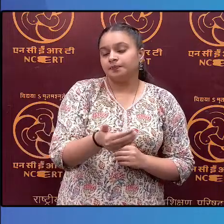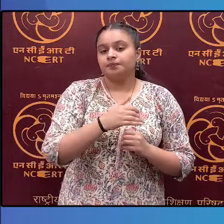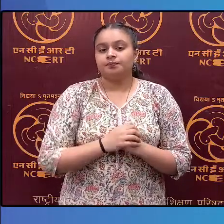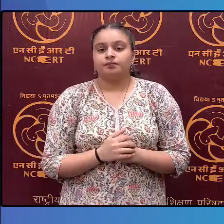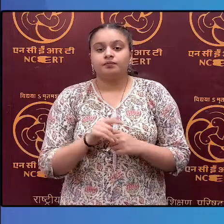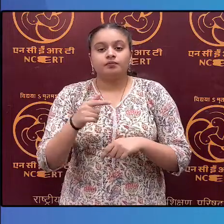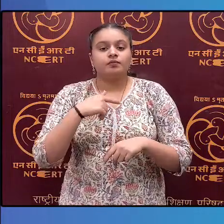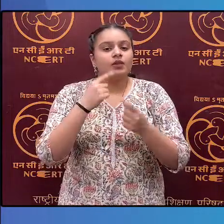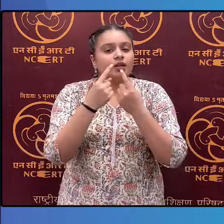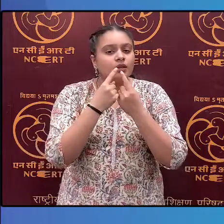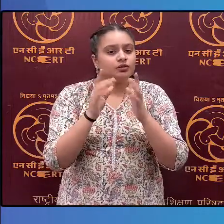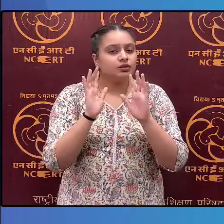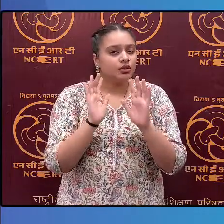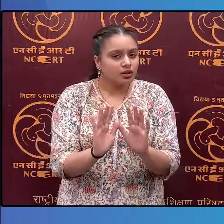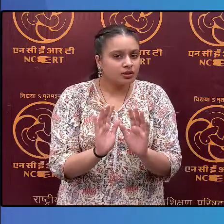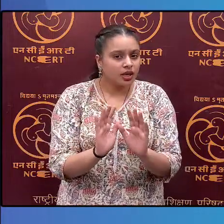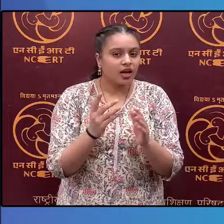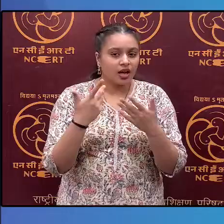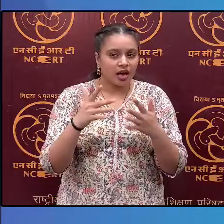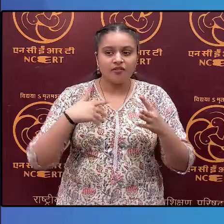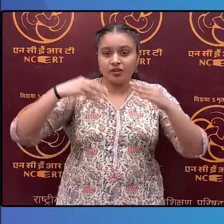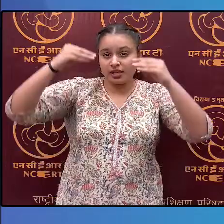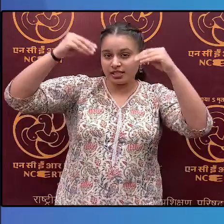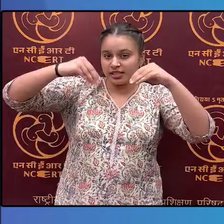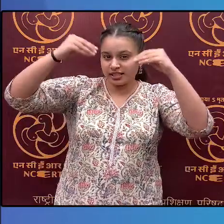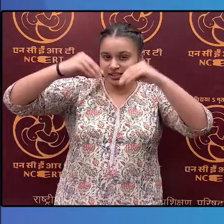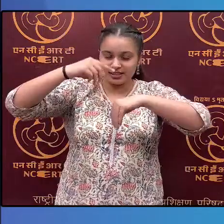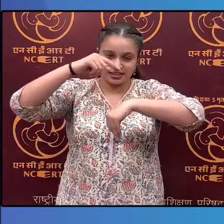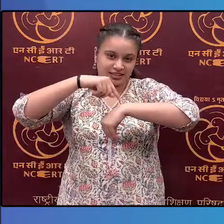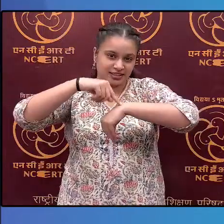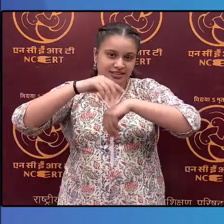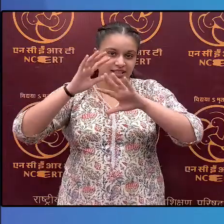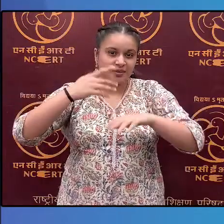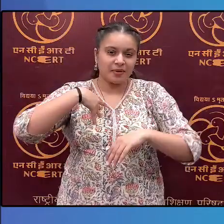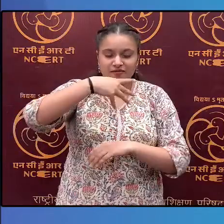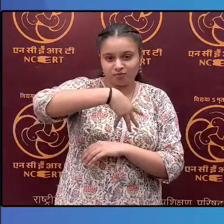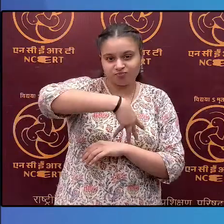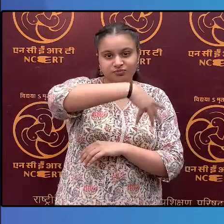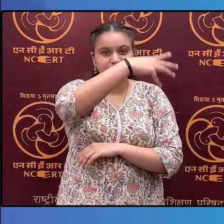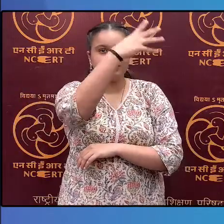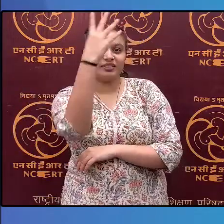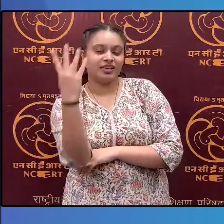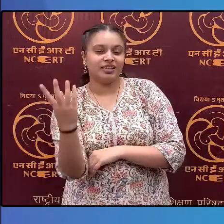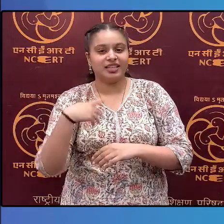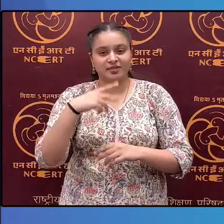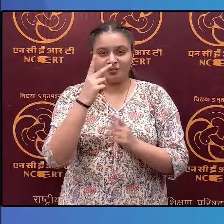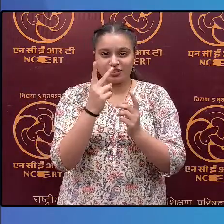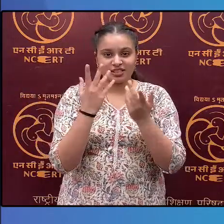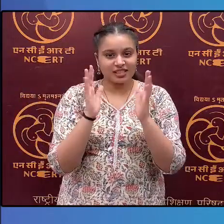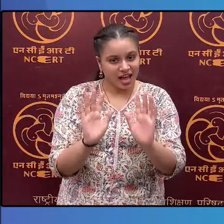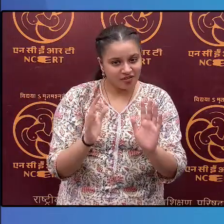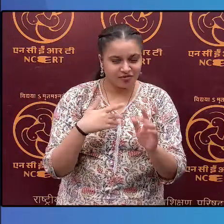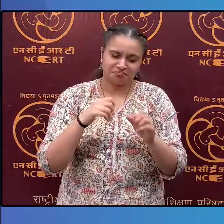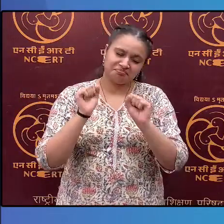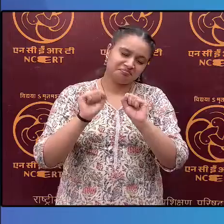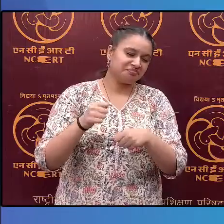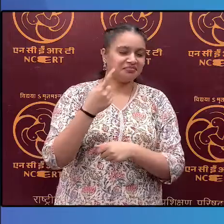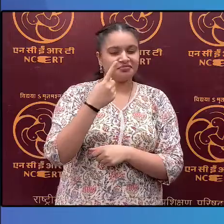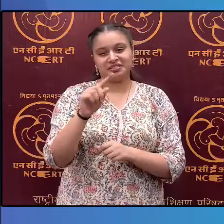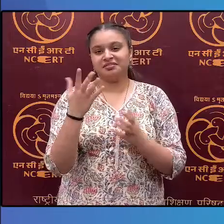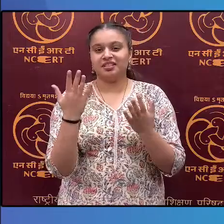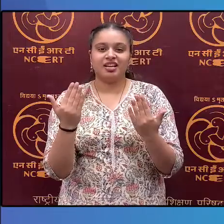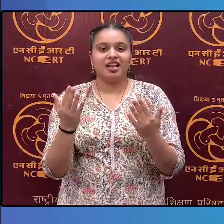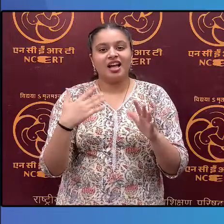talked about that in rainy season. You can see, ma'am, rainbow in the sky. I guess you must have seen rainbow. Right, ma'am, right. Yes. And we all love rainbows.